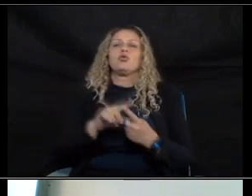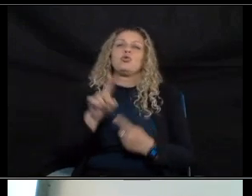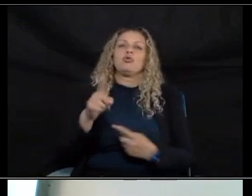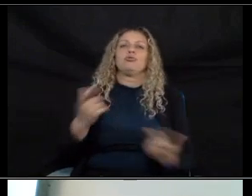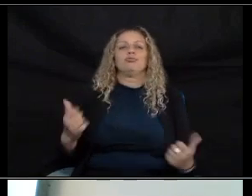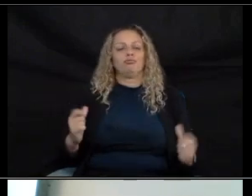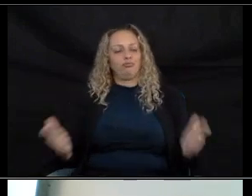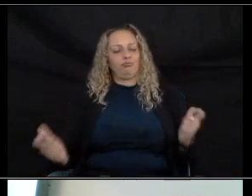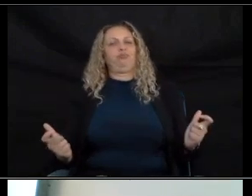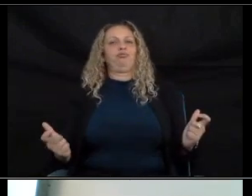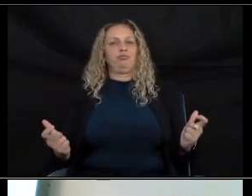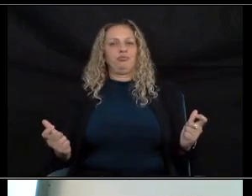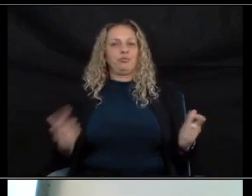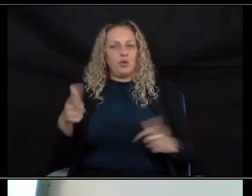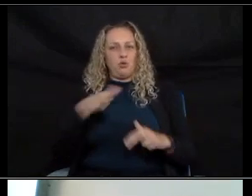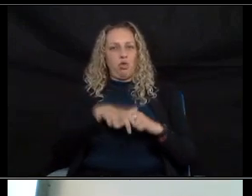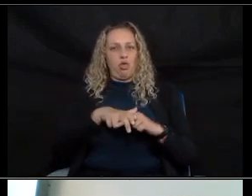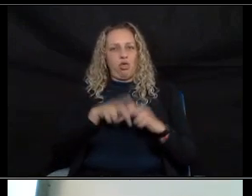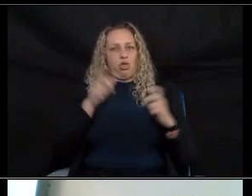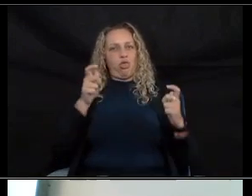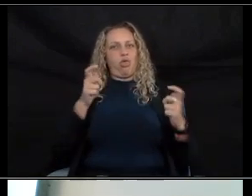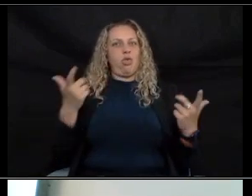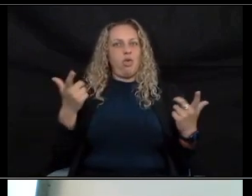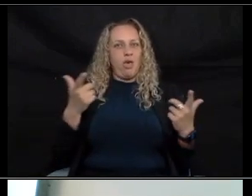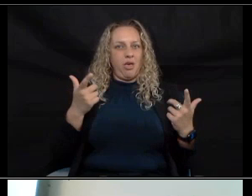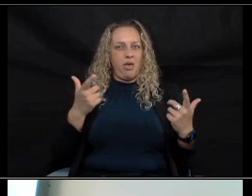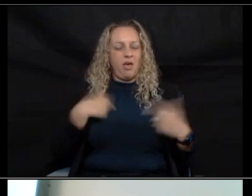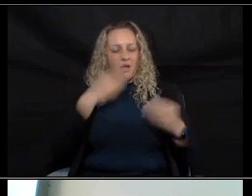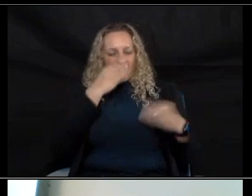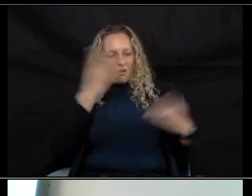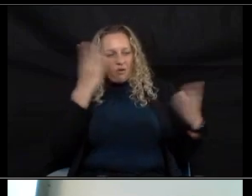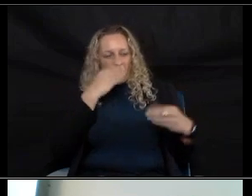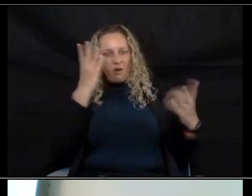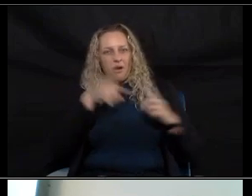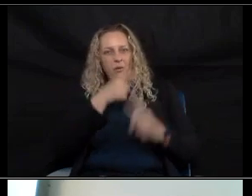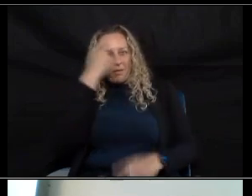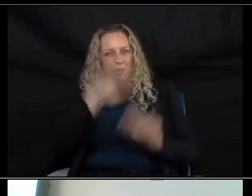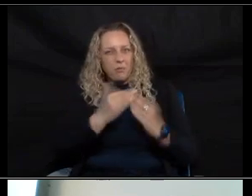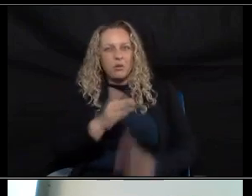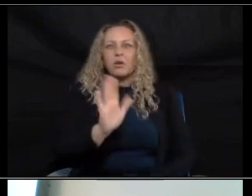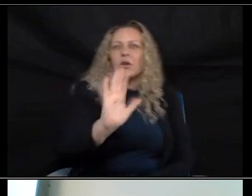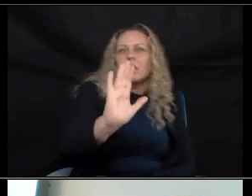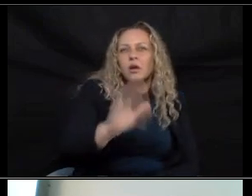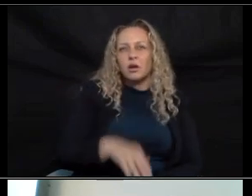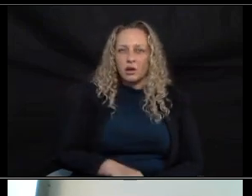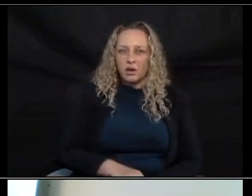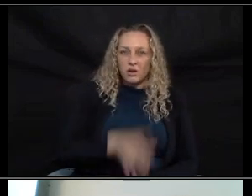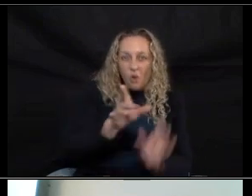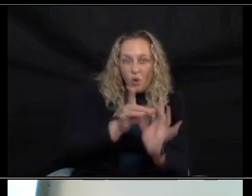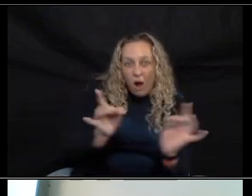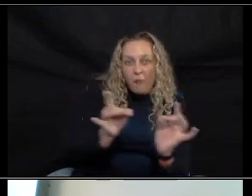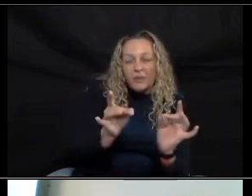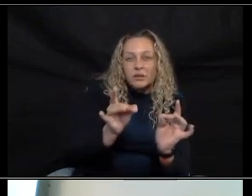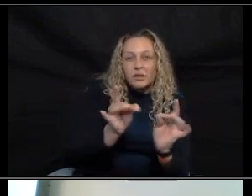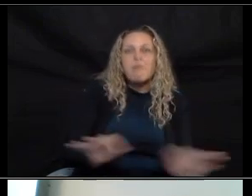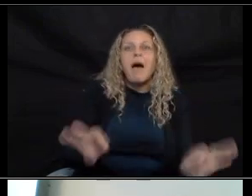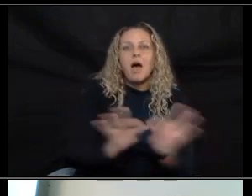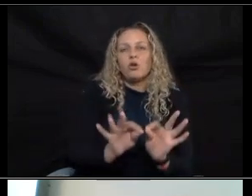chest while you're in that chair and perpetuating that you do not care about the Black community. Your comments matter. Thank